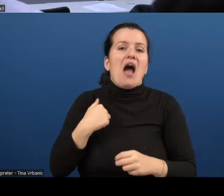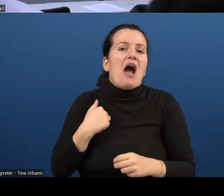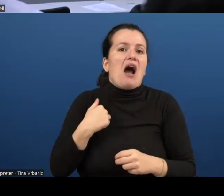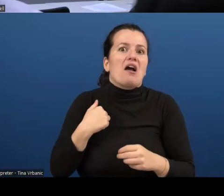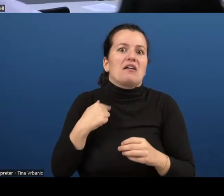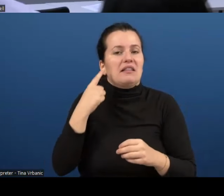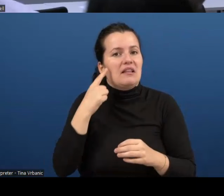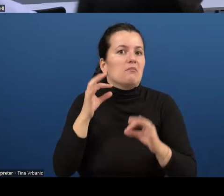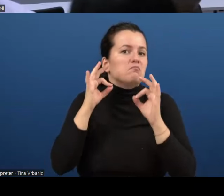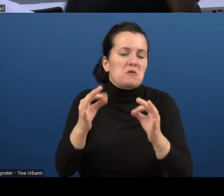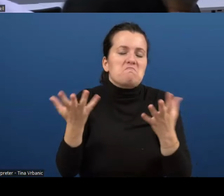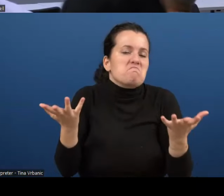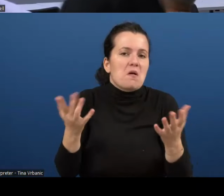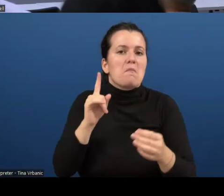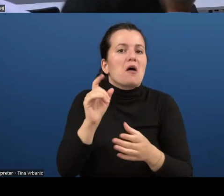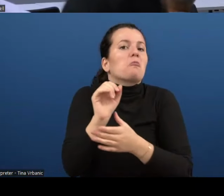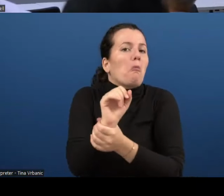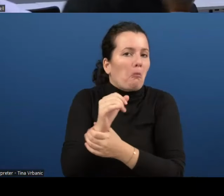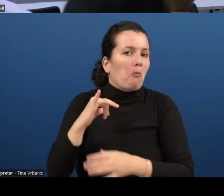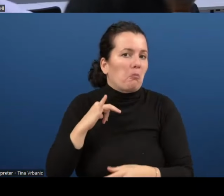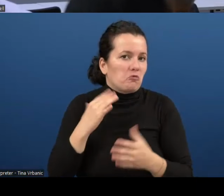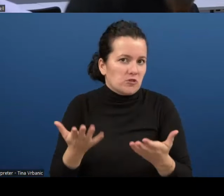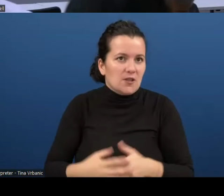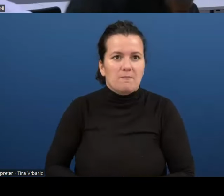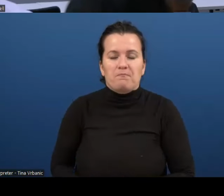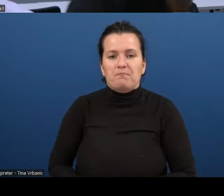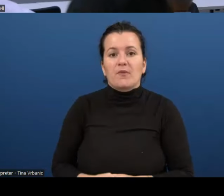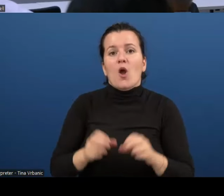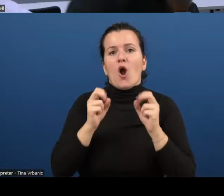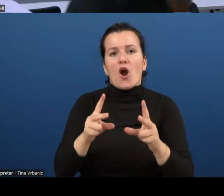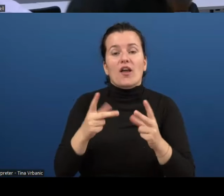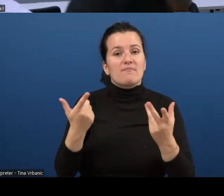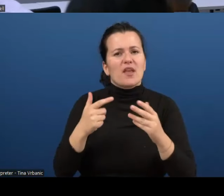Okay, now I go to tactile acuity. This is something